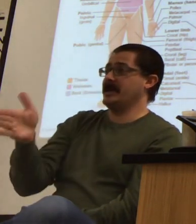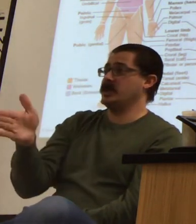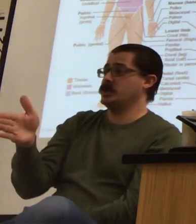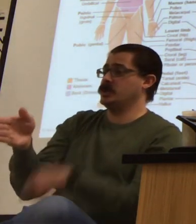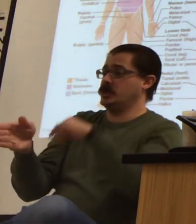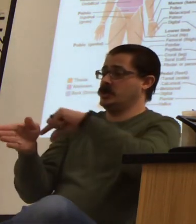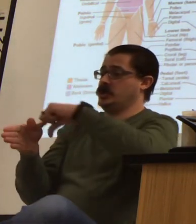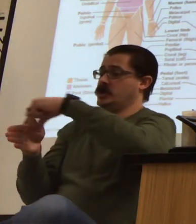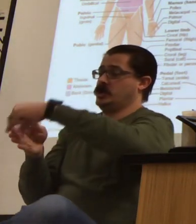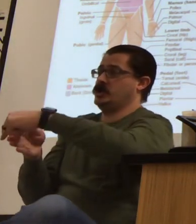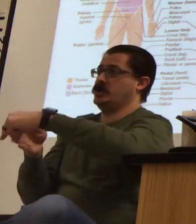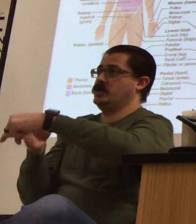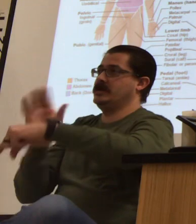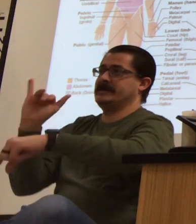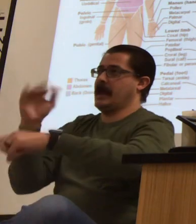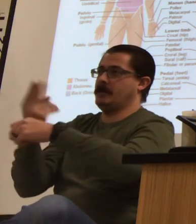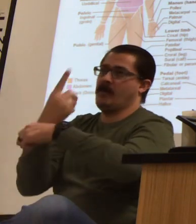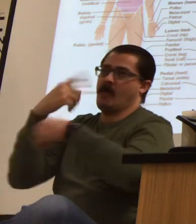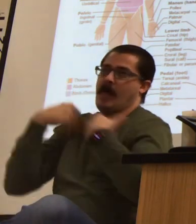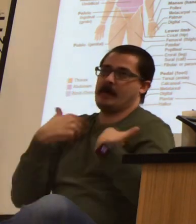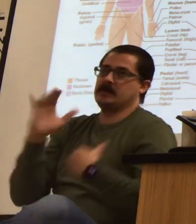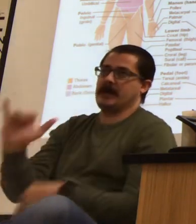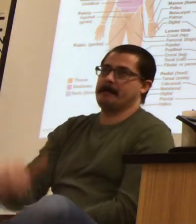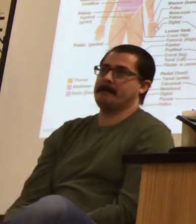animal, yes. So it's the same as used.